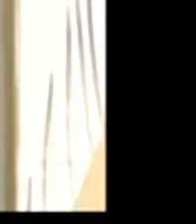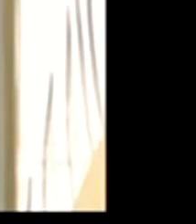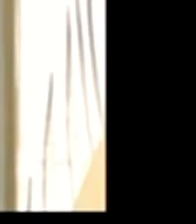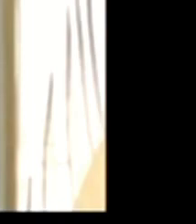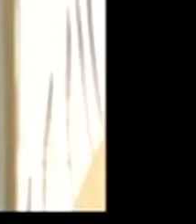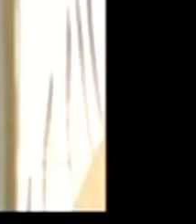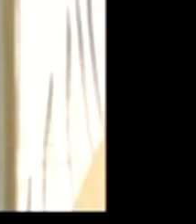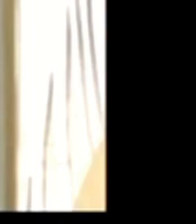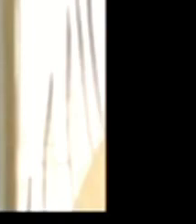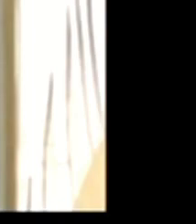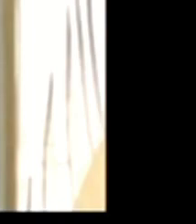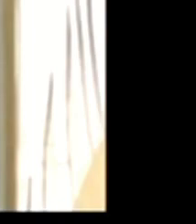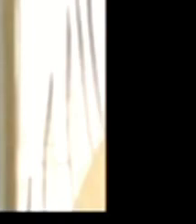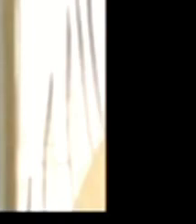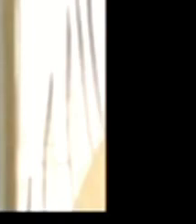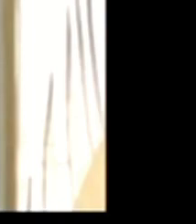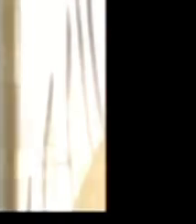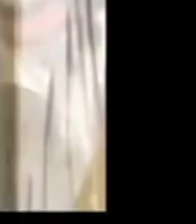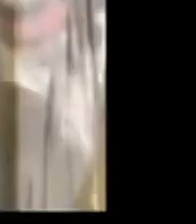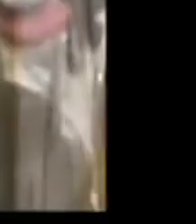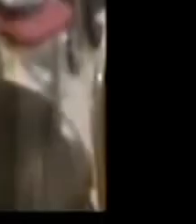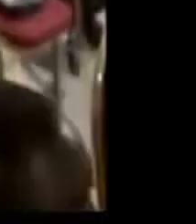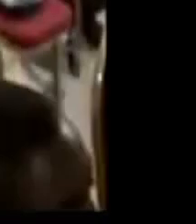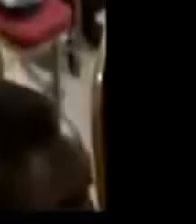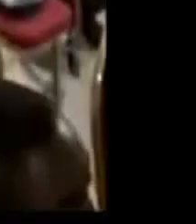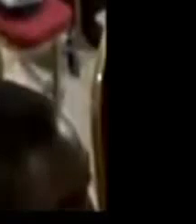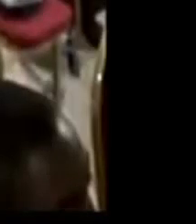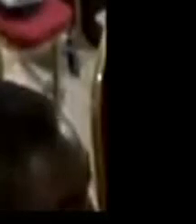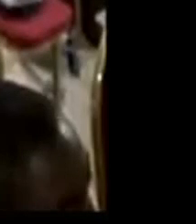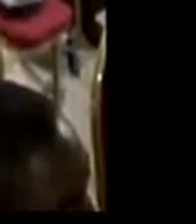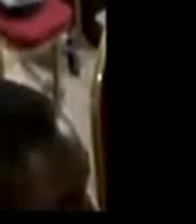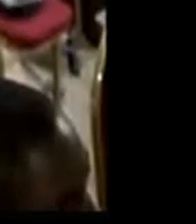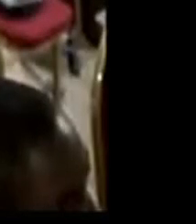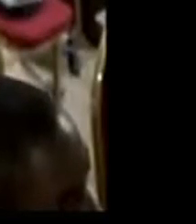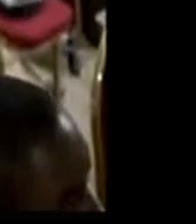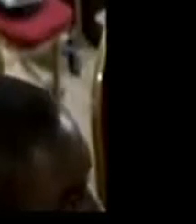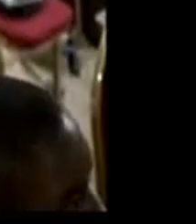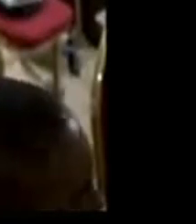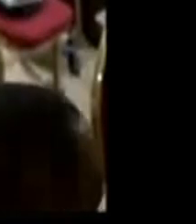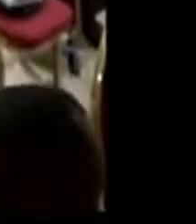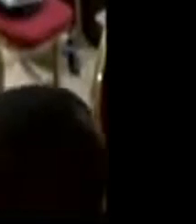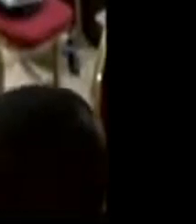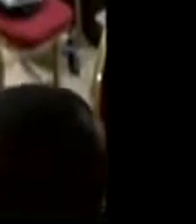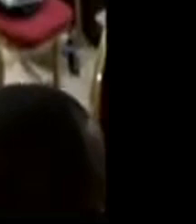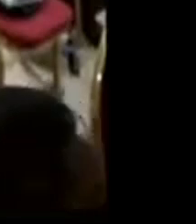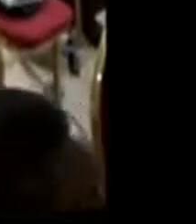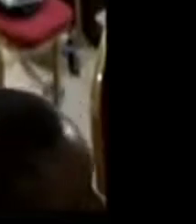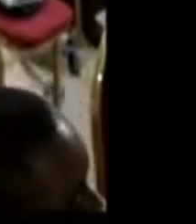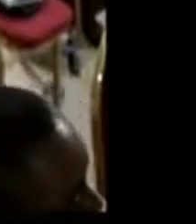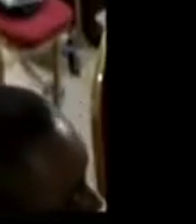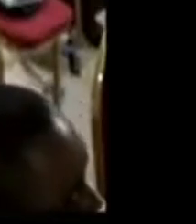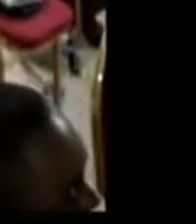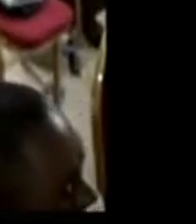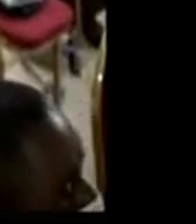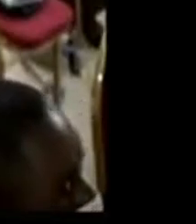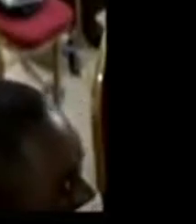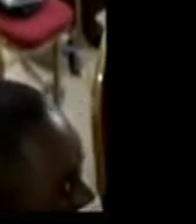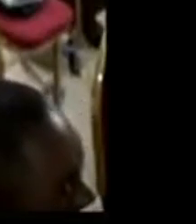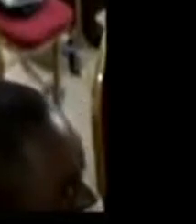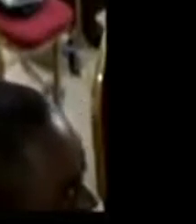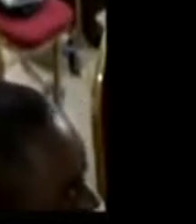disappeared. Praise the Lord. Hallelujah. Put your hands together for